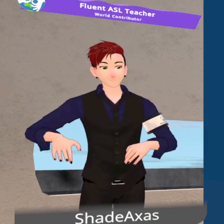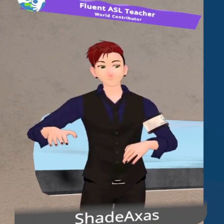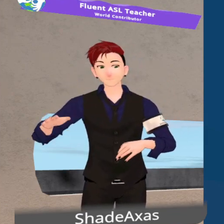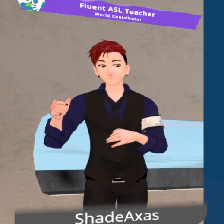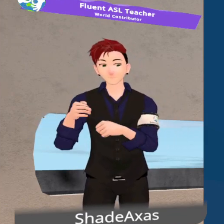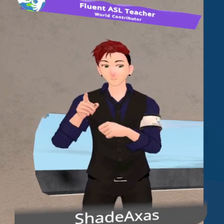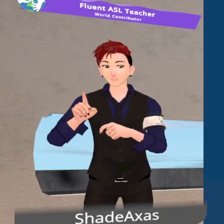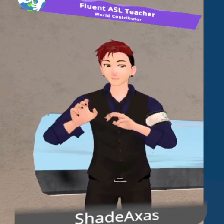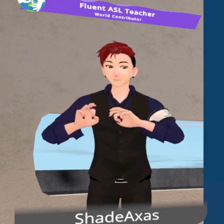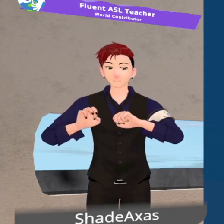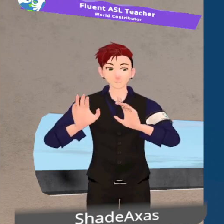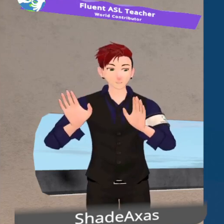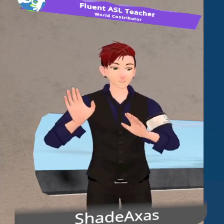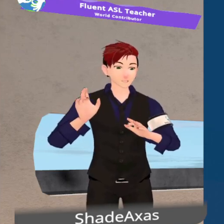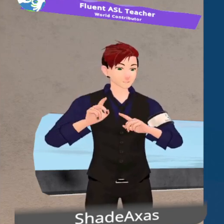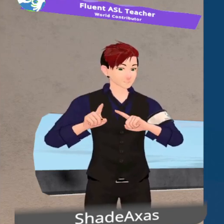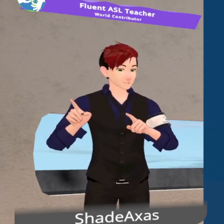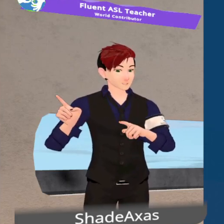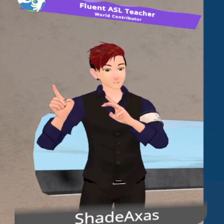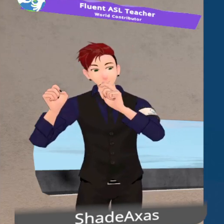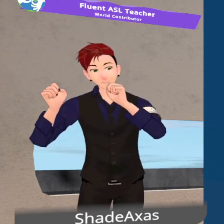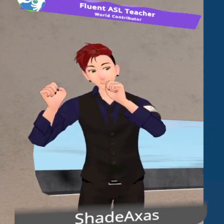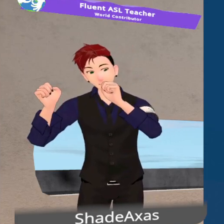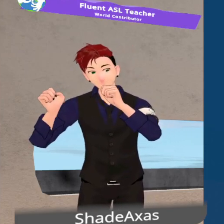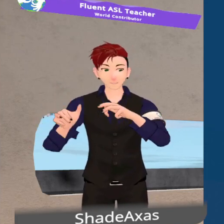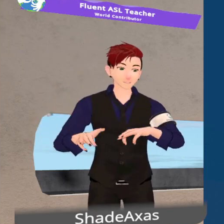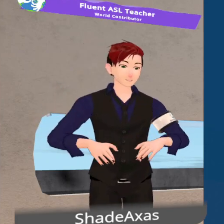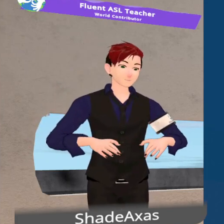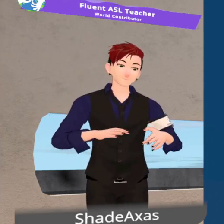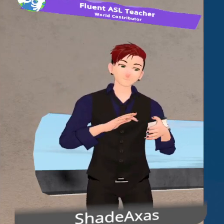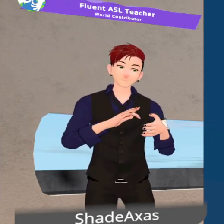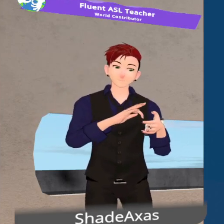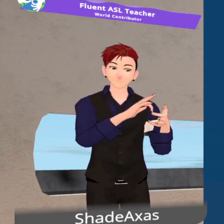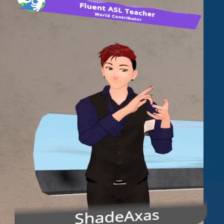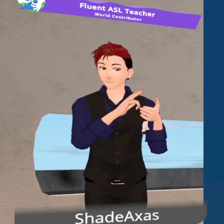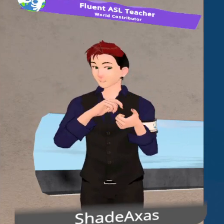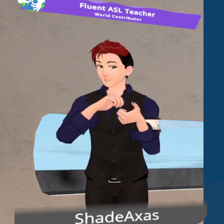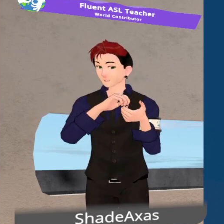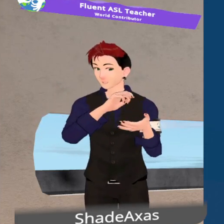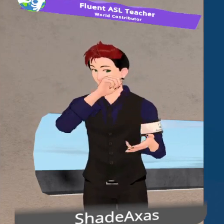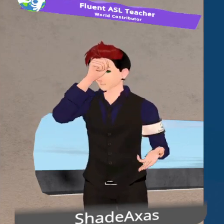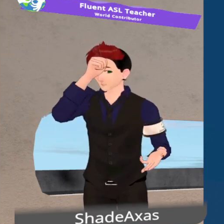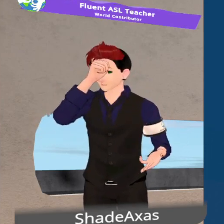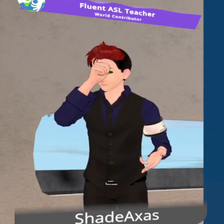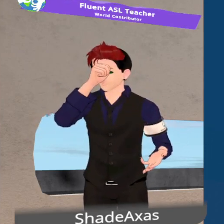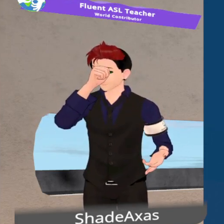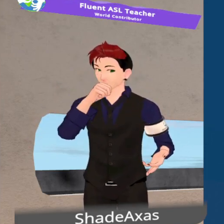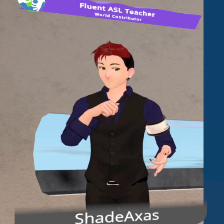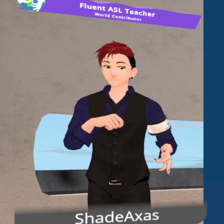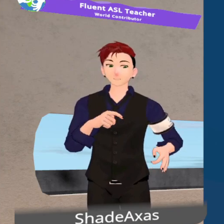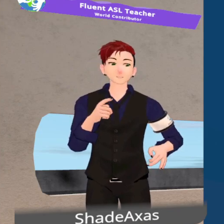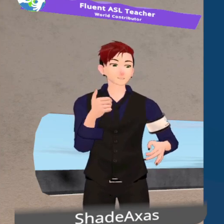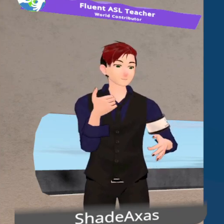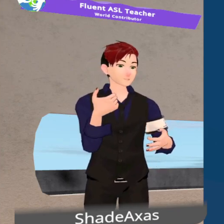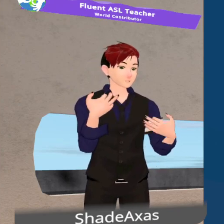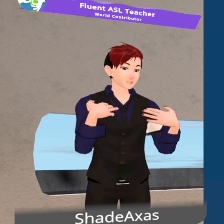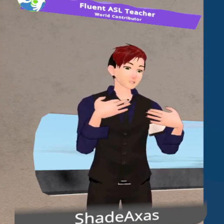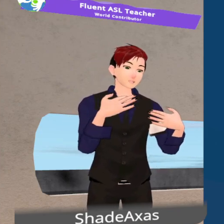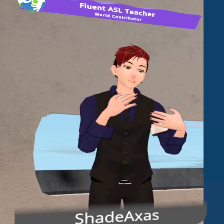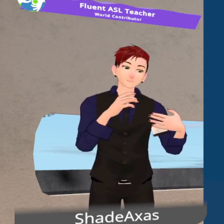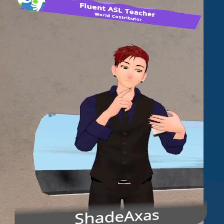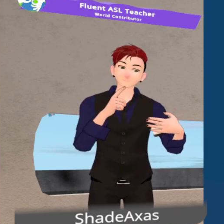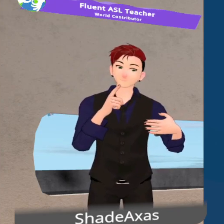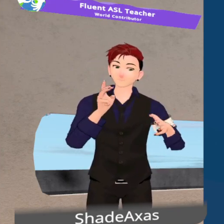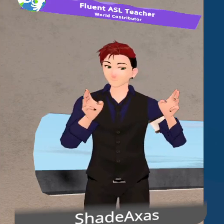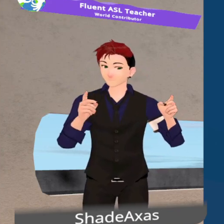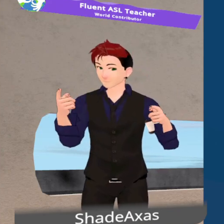teach, we need to make sure we understand the difference between teaching and collaborative learning. So we will